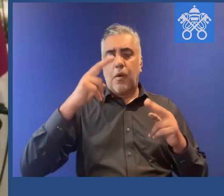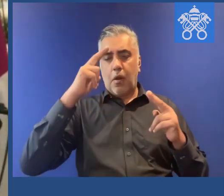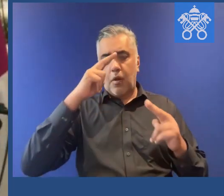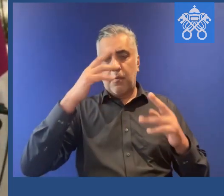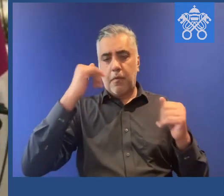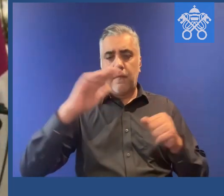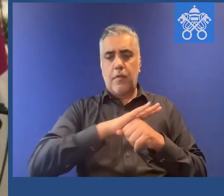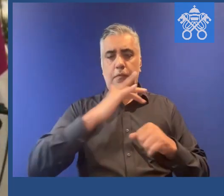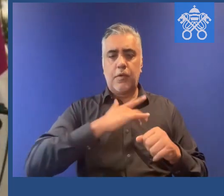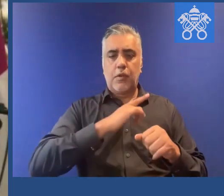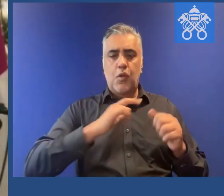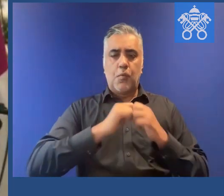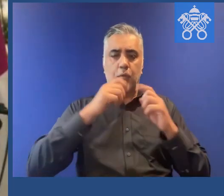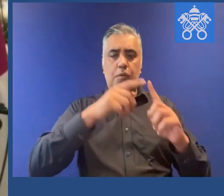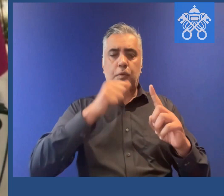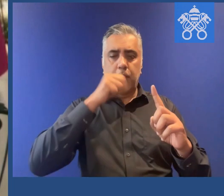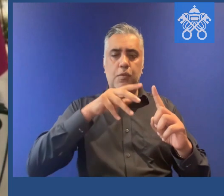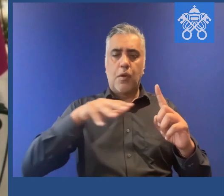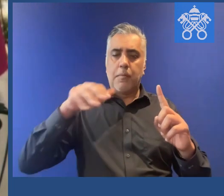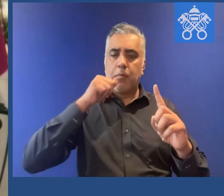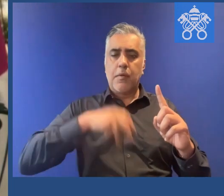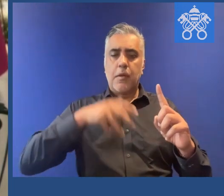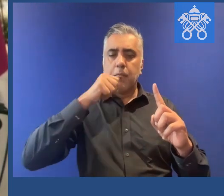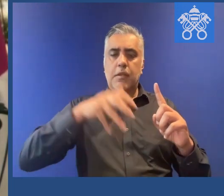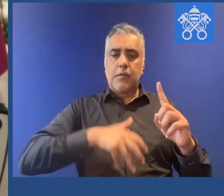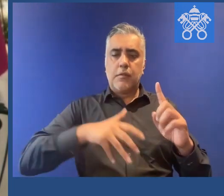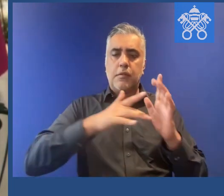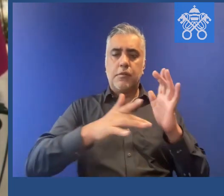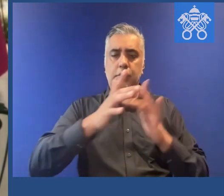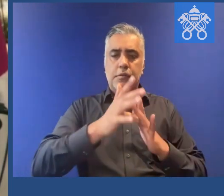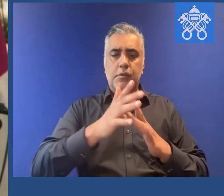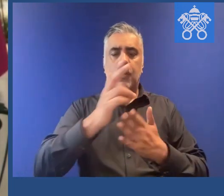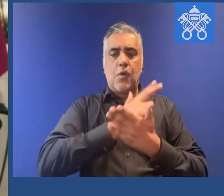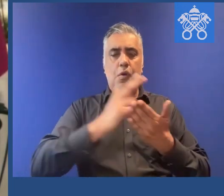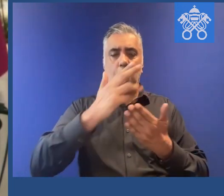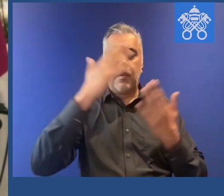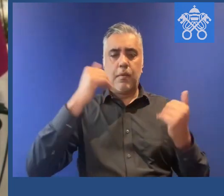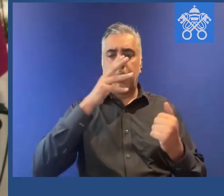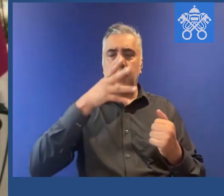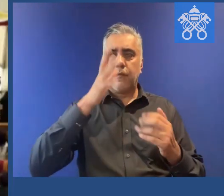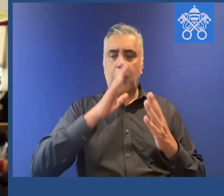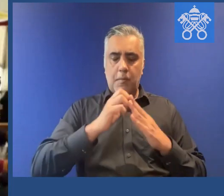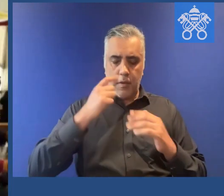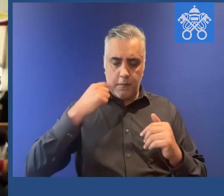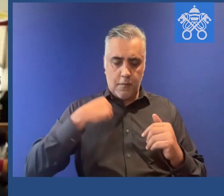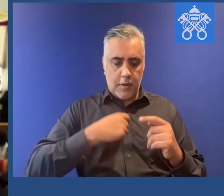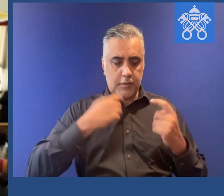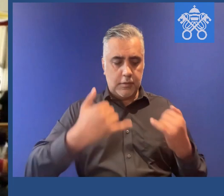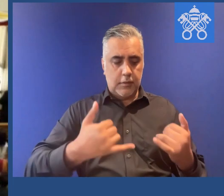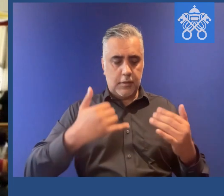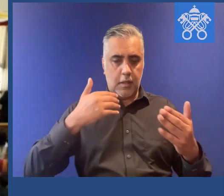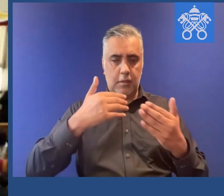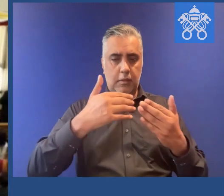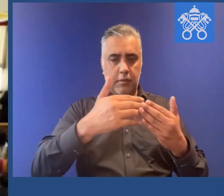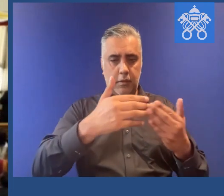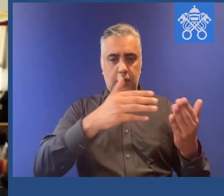tecum, benedicta tui mulieribus, et benedictus fructus ventris tui, Iesus. Santa Maria, Mater Dei, ora